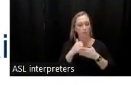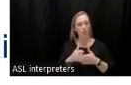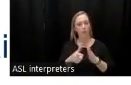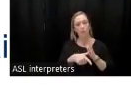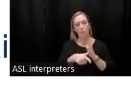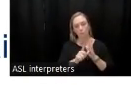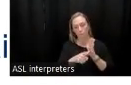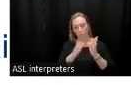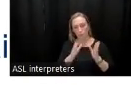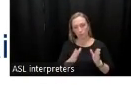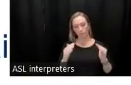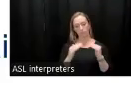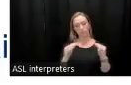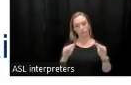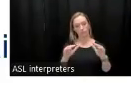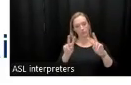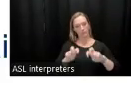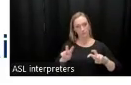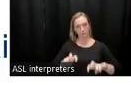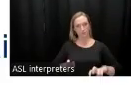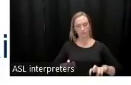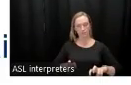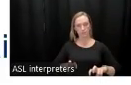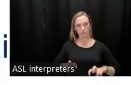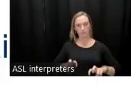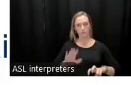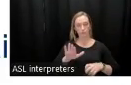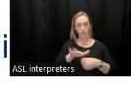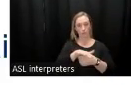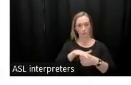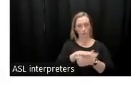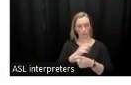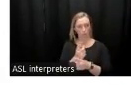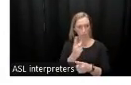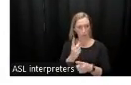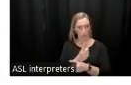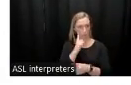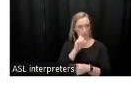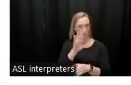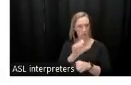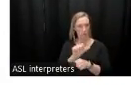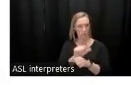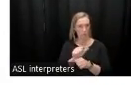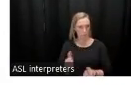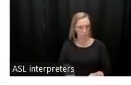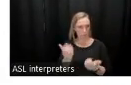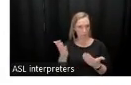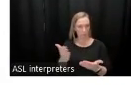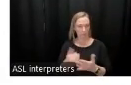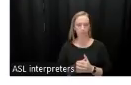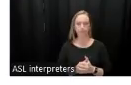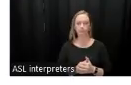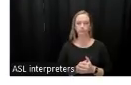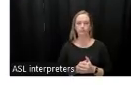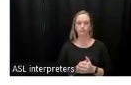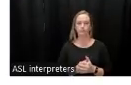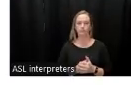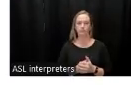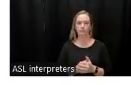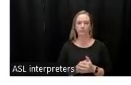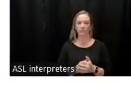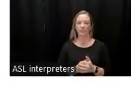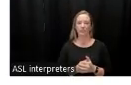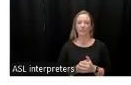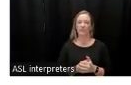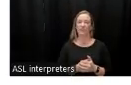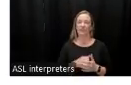fairly assess whether your location is appropriate for the work you're proposing. So those are sections that you can